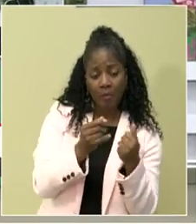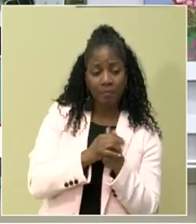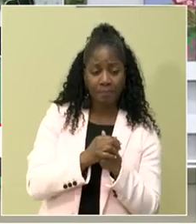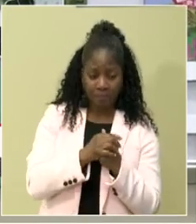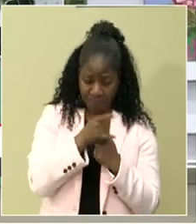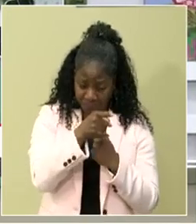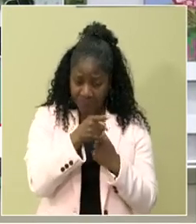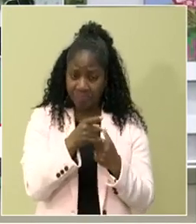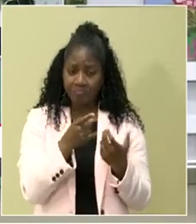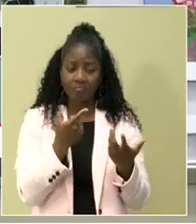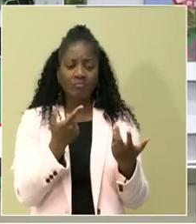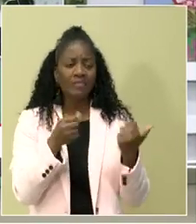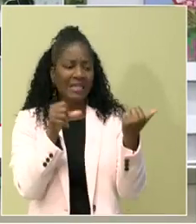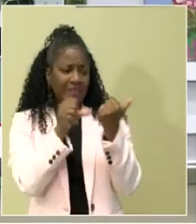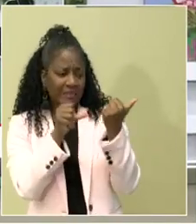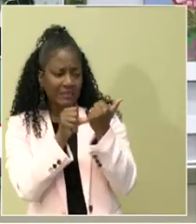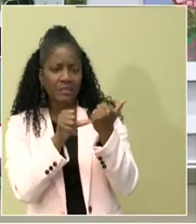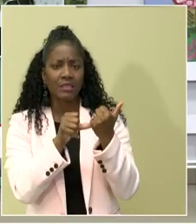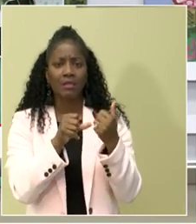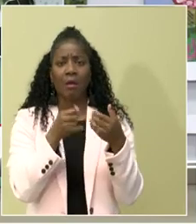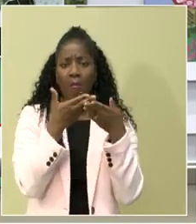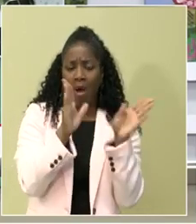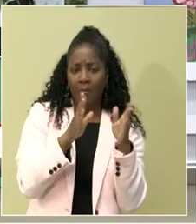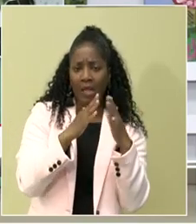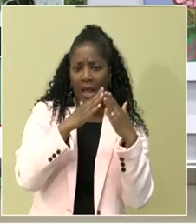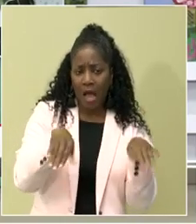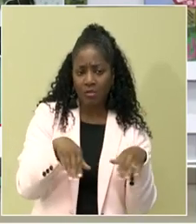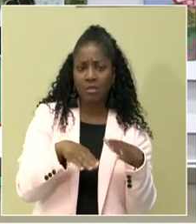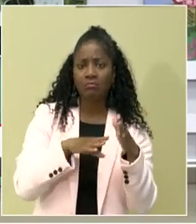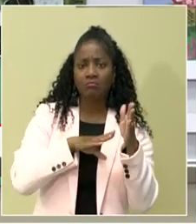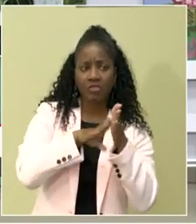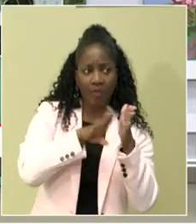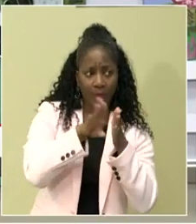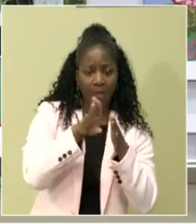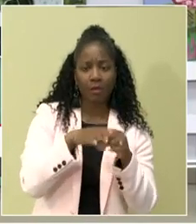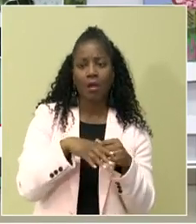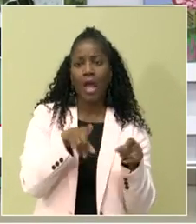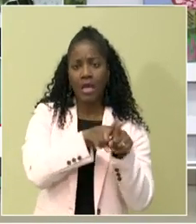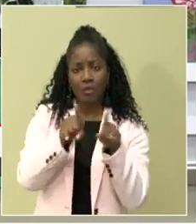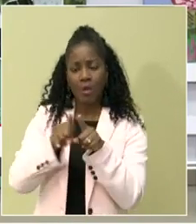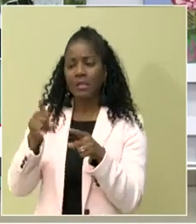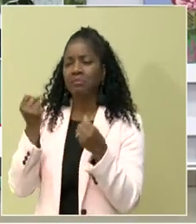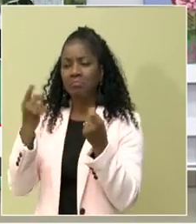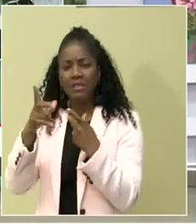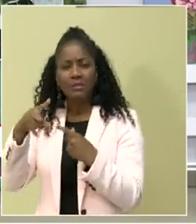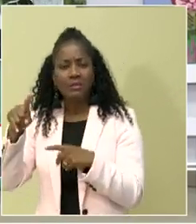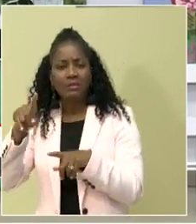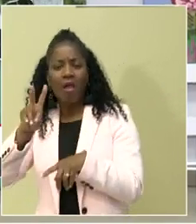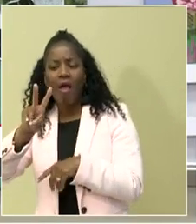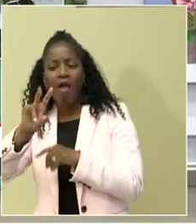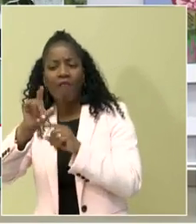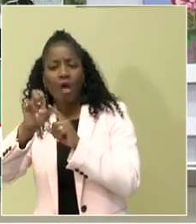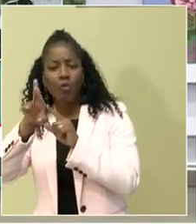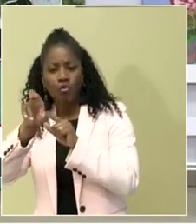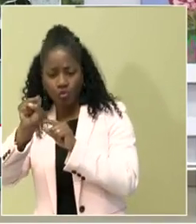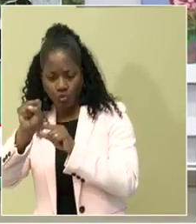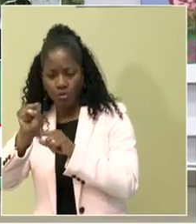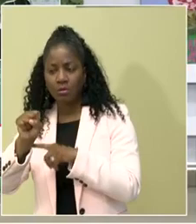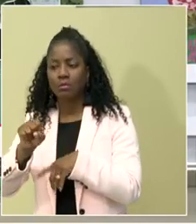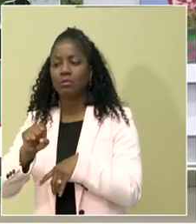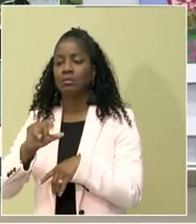assisted living public housing development, as well as a number of vouchers that the council and